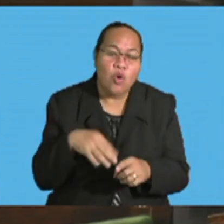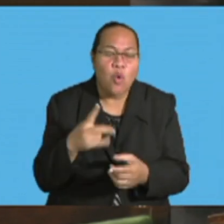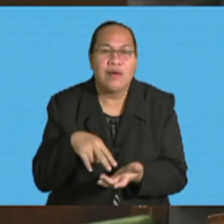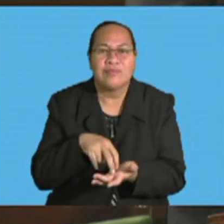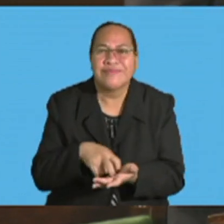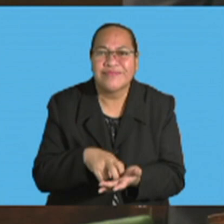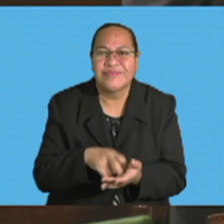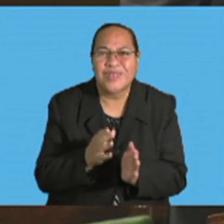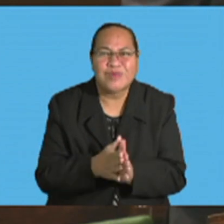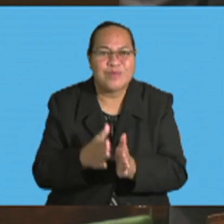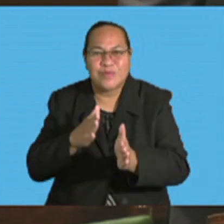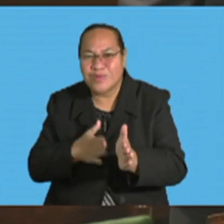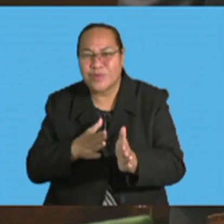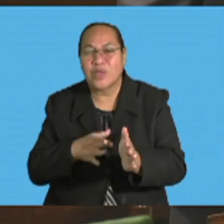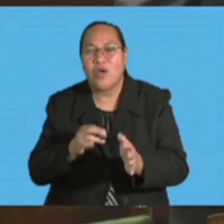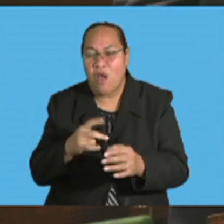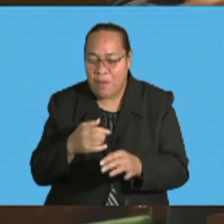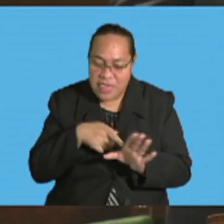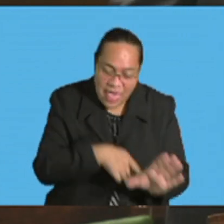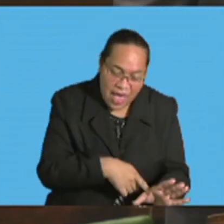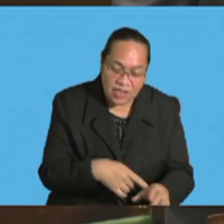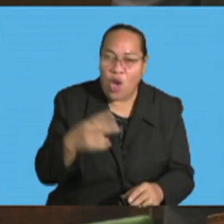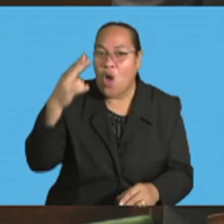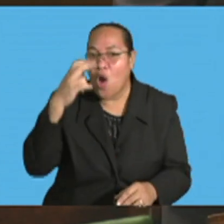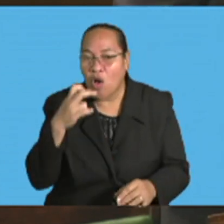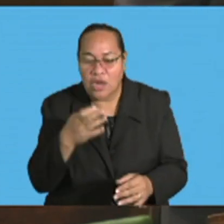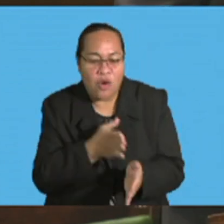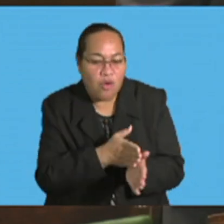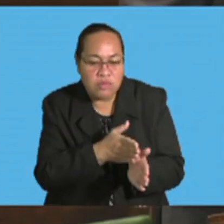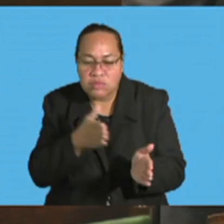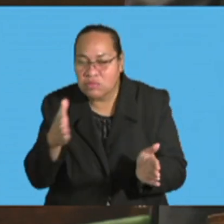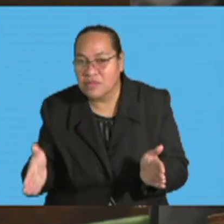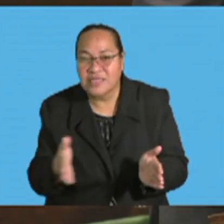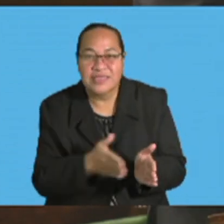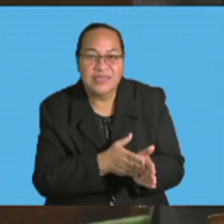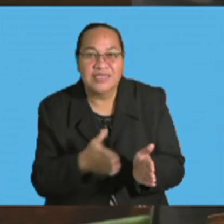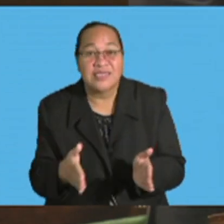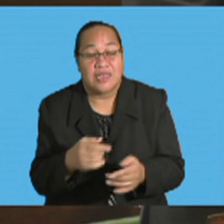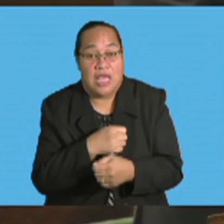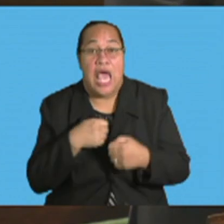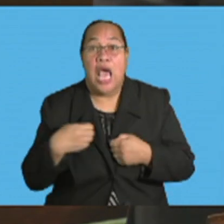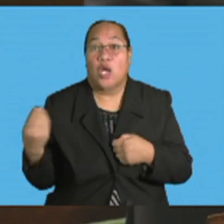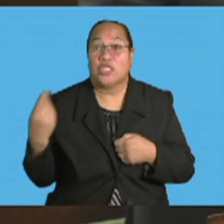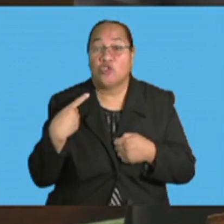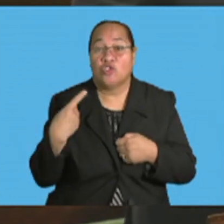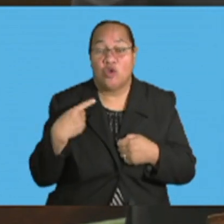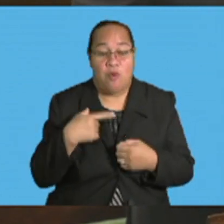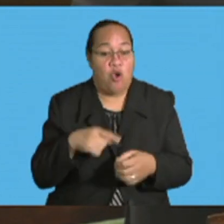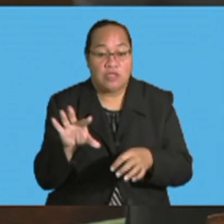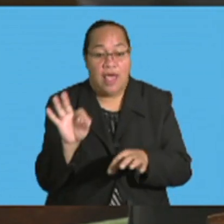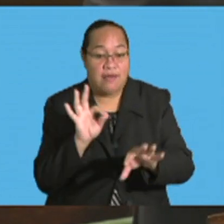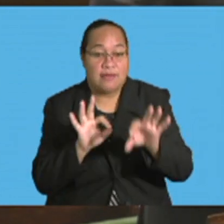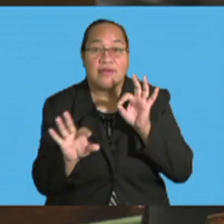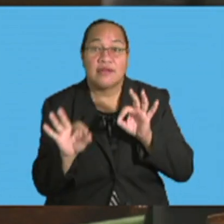vulnerable, from the young to the old and all those in between. It is our duty as elected leaders in